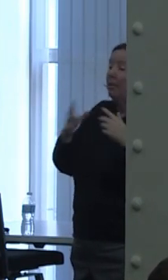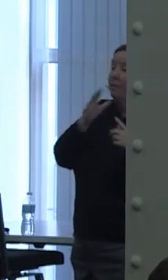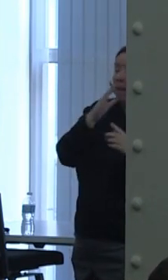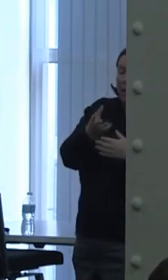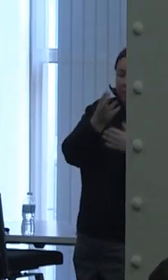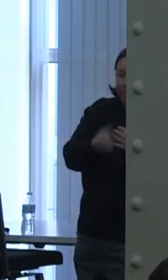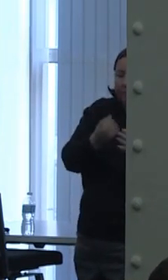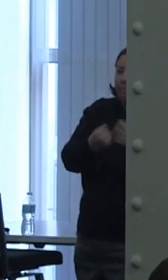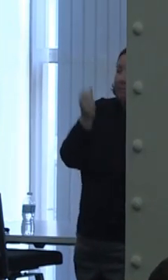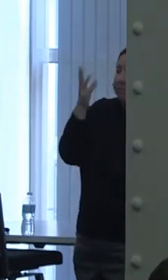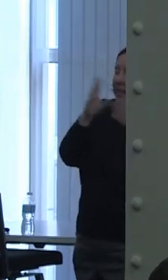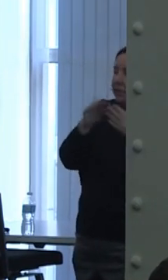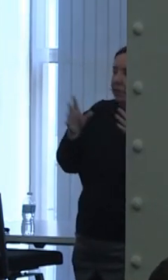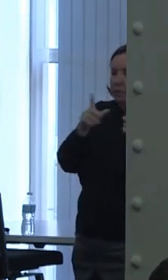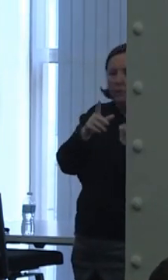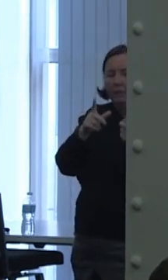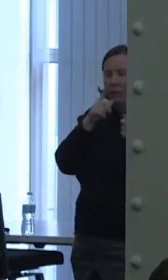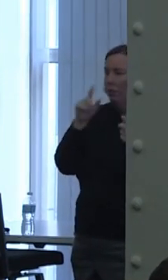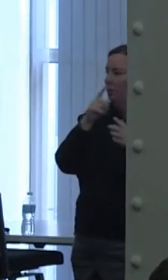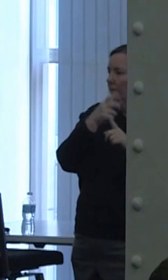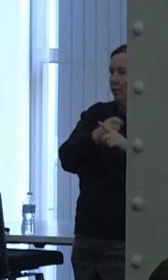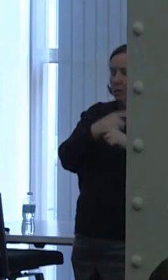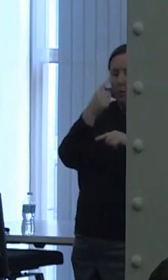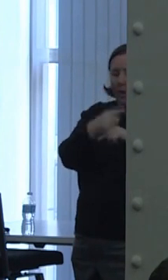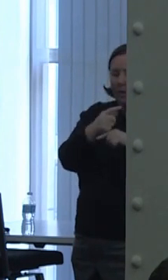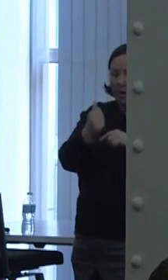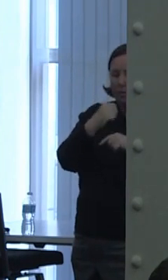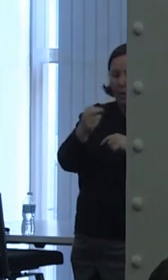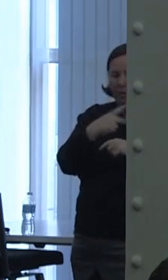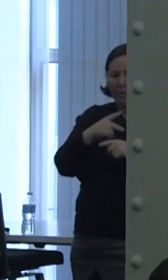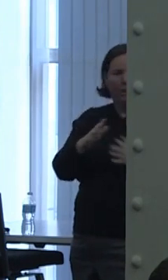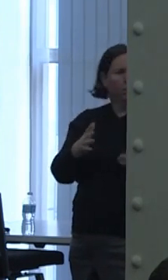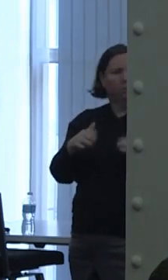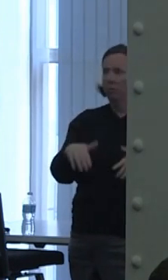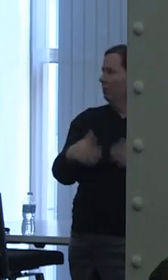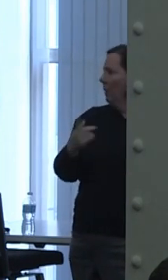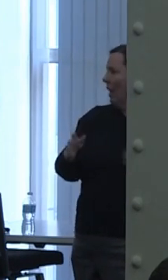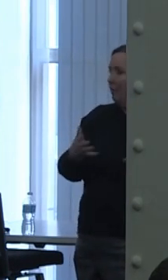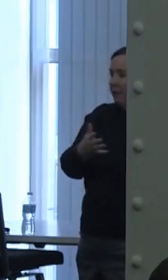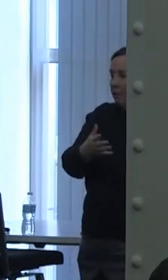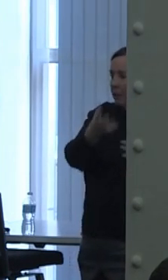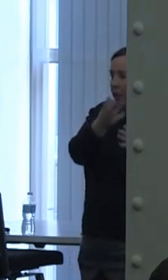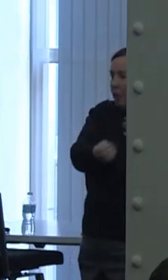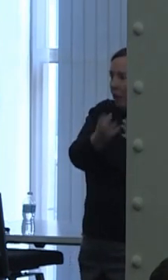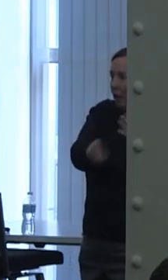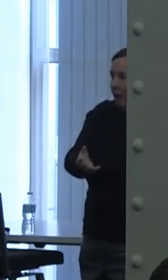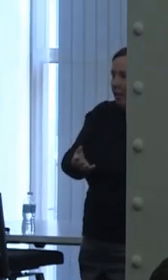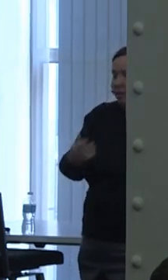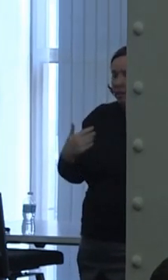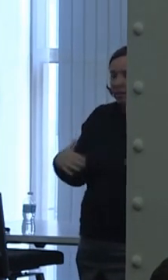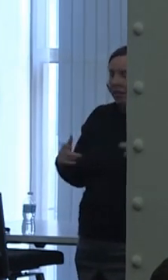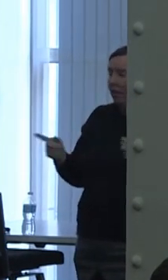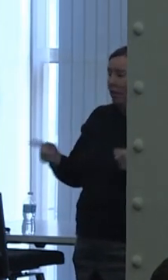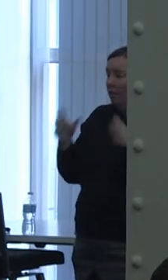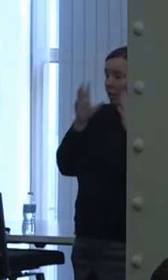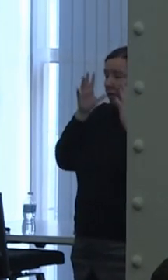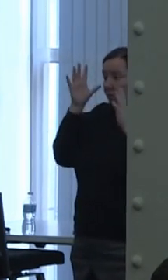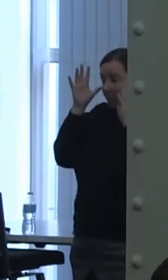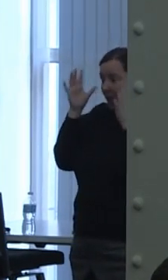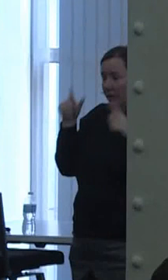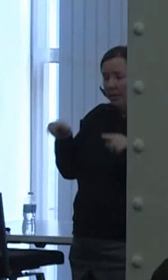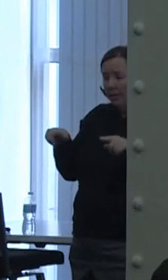numerous students who simply one day would not be back in class. And my parents didn't just sort